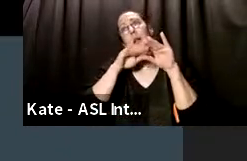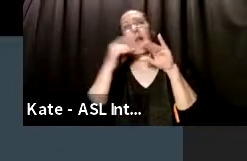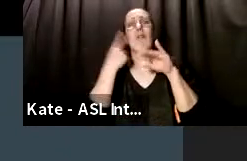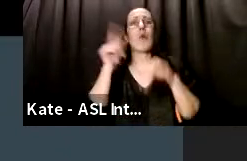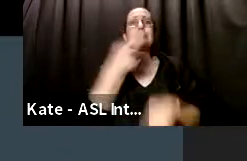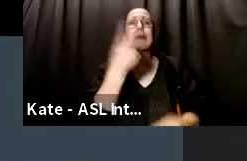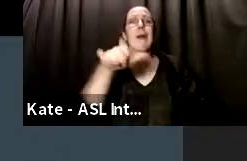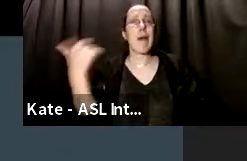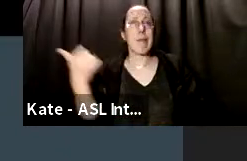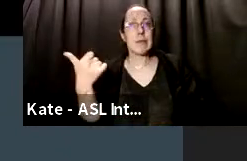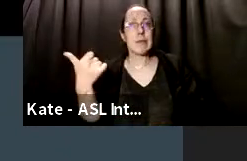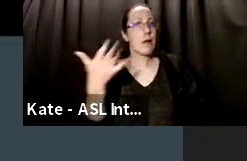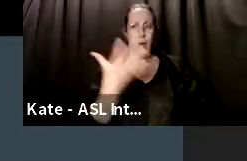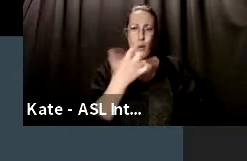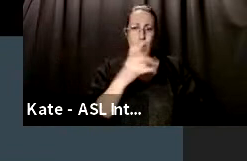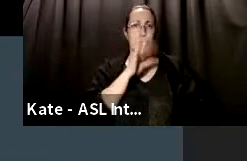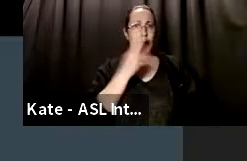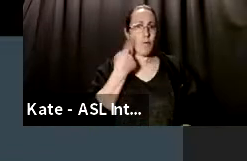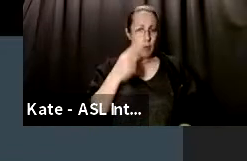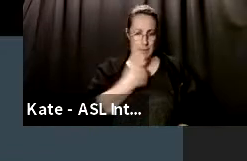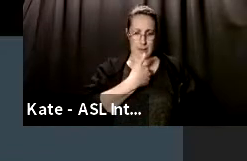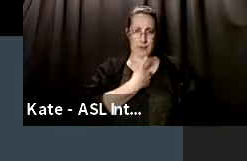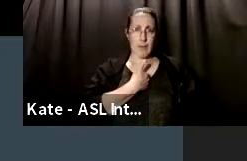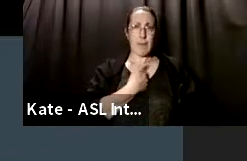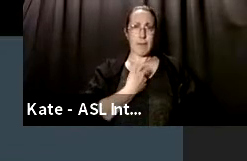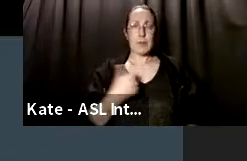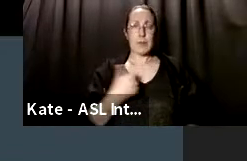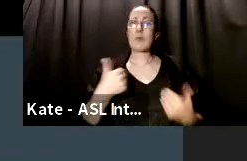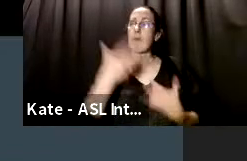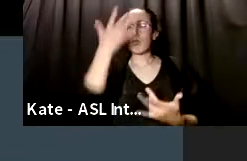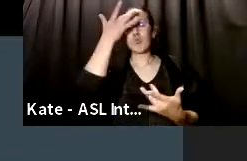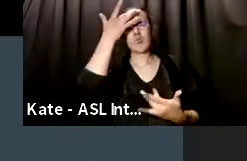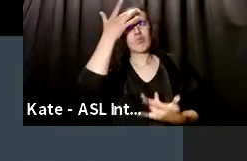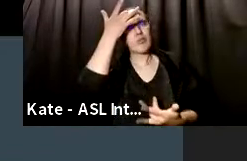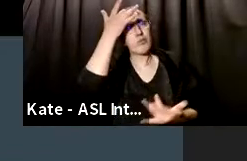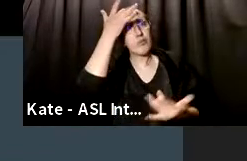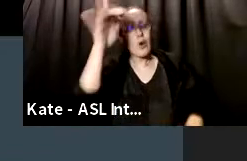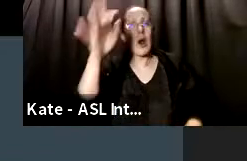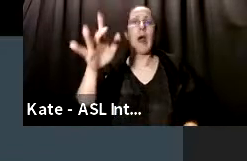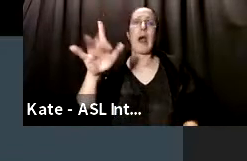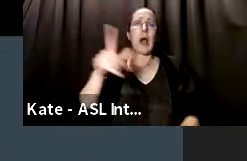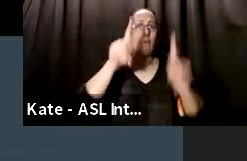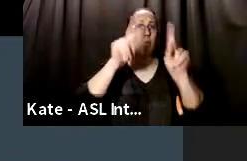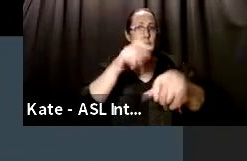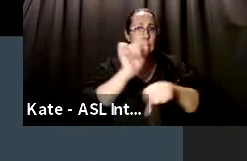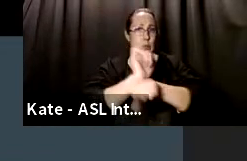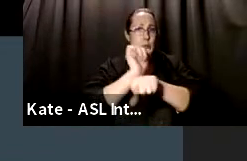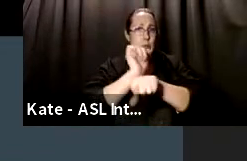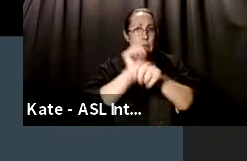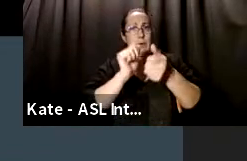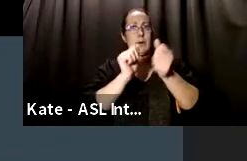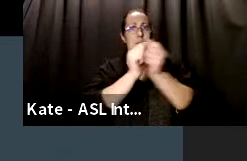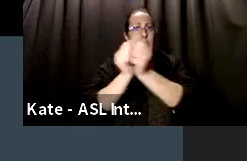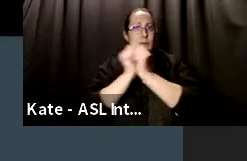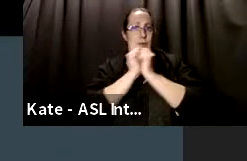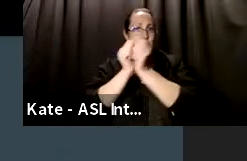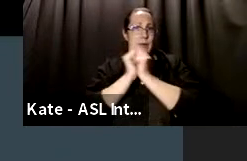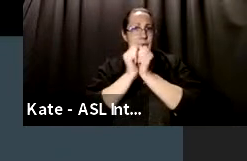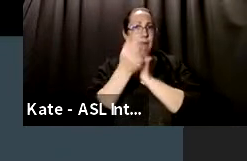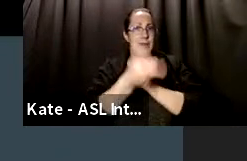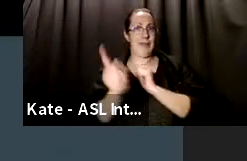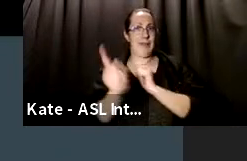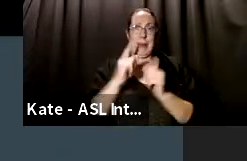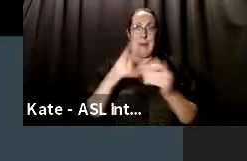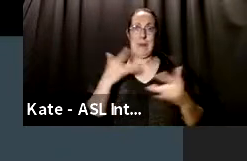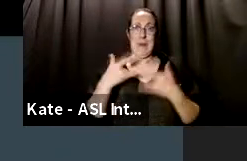so we have a really, really bright cohort, and yeah, they're super excited to present their